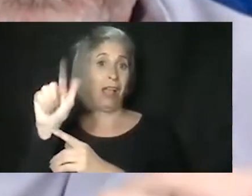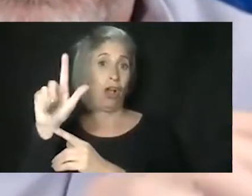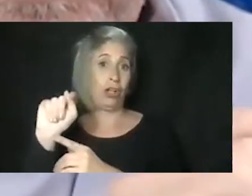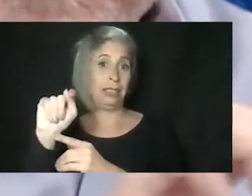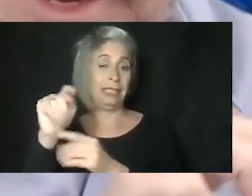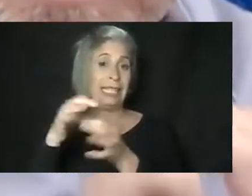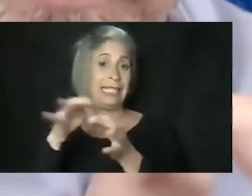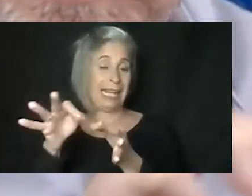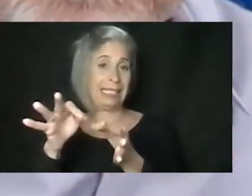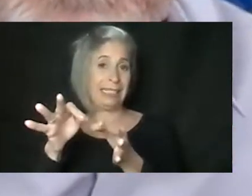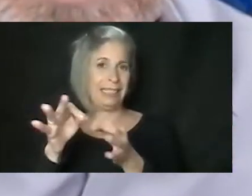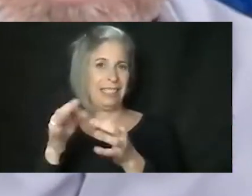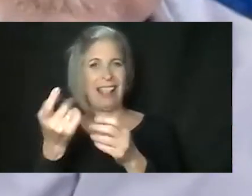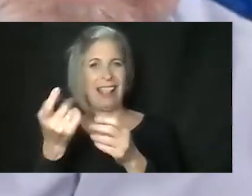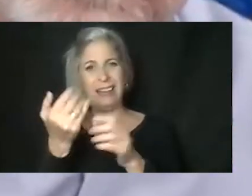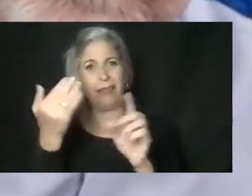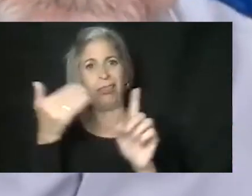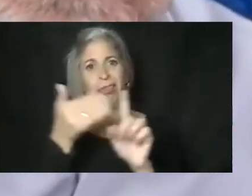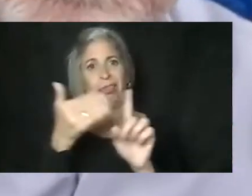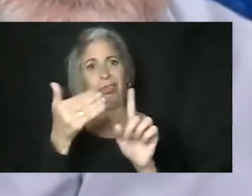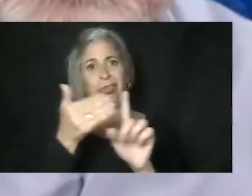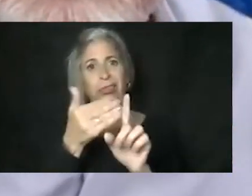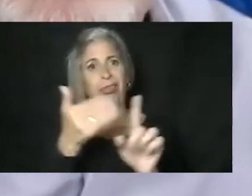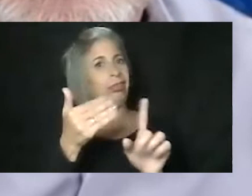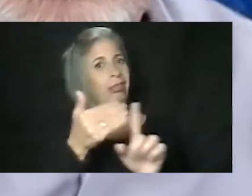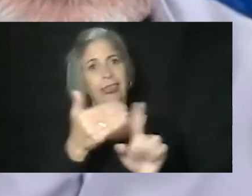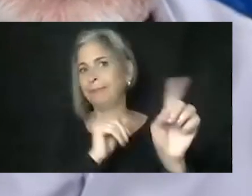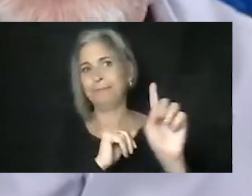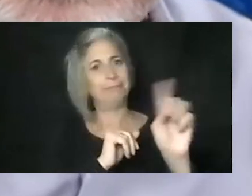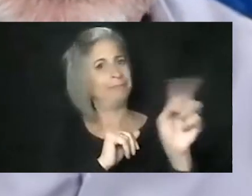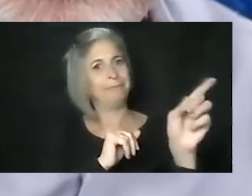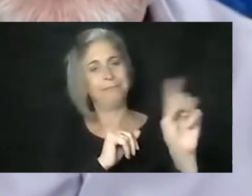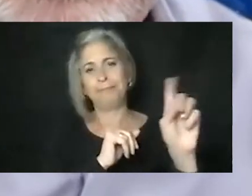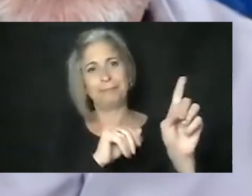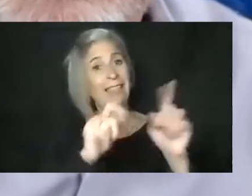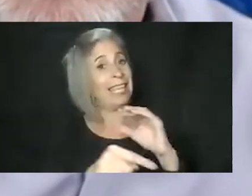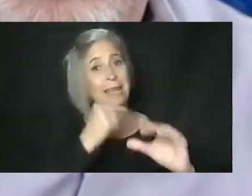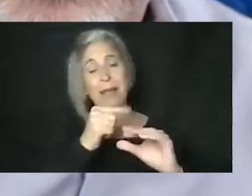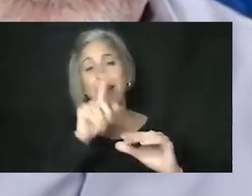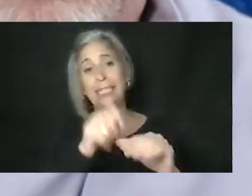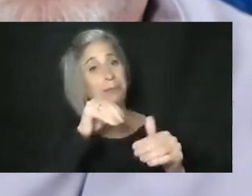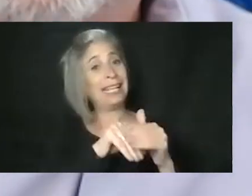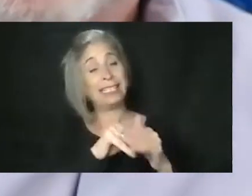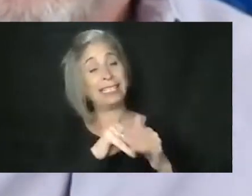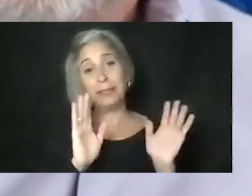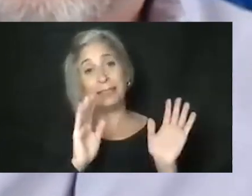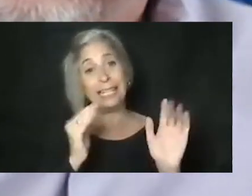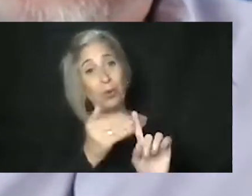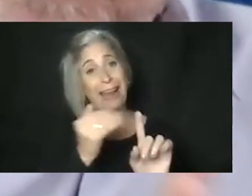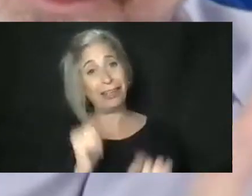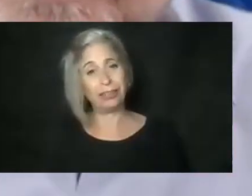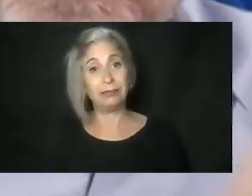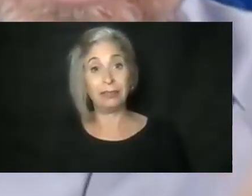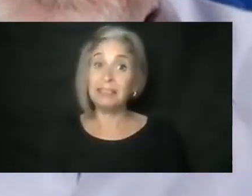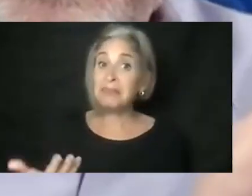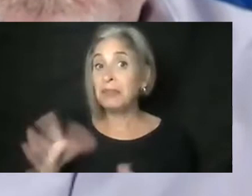them a little nagging reminders like, no, this so-and-so has requested that the email that you send to them be accessible, which is, I think, kind of like